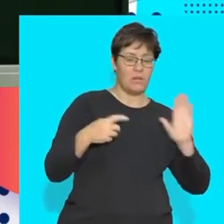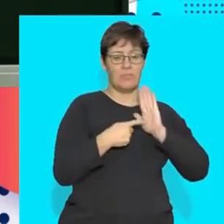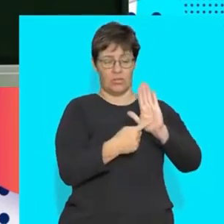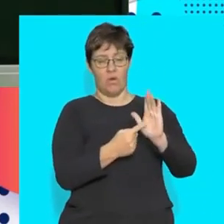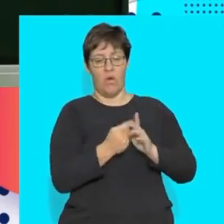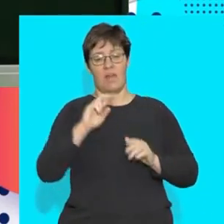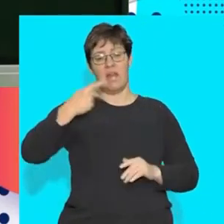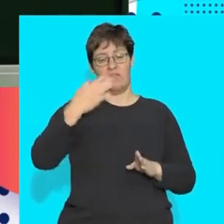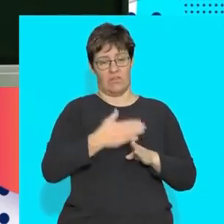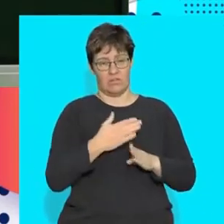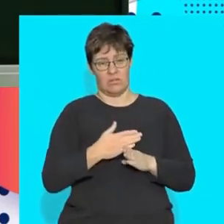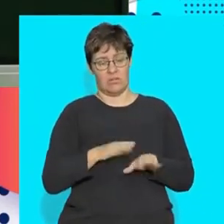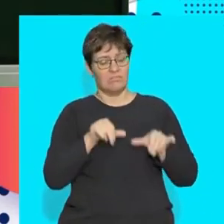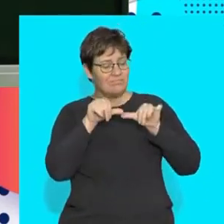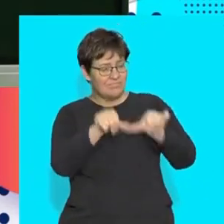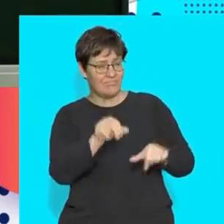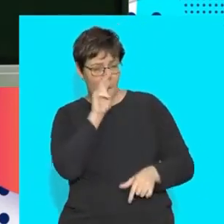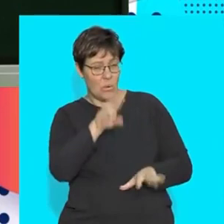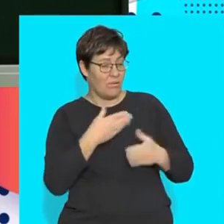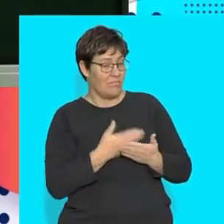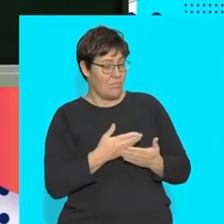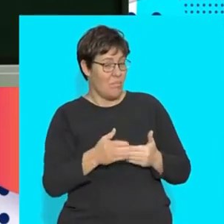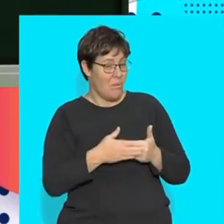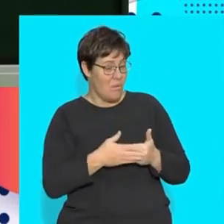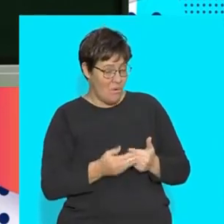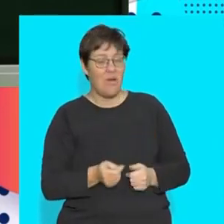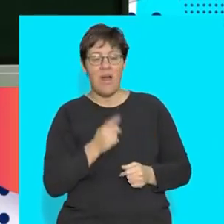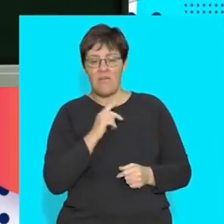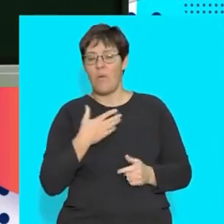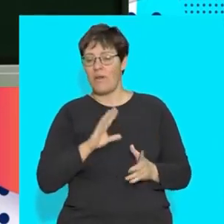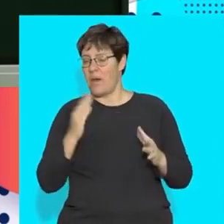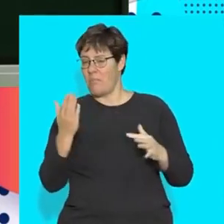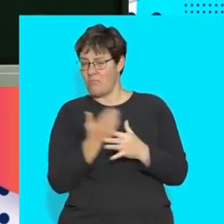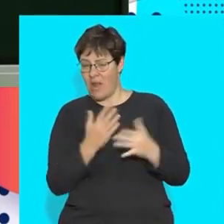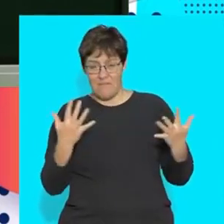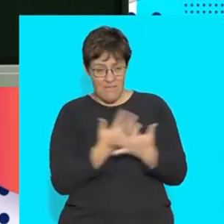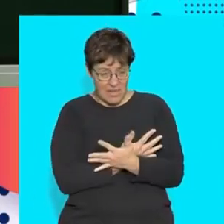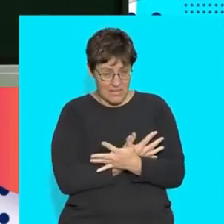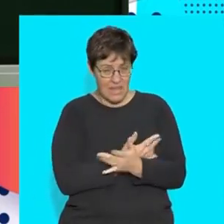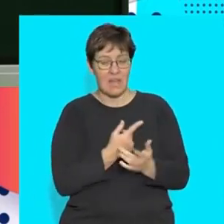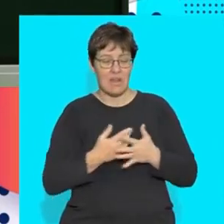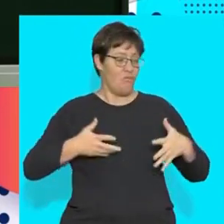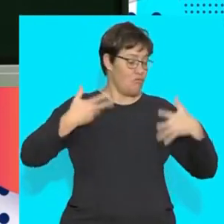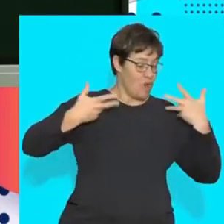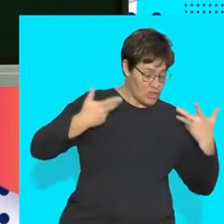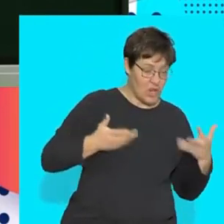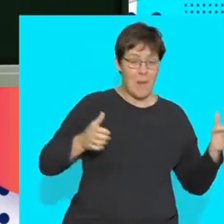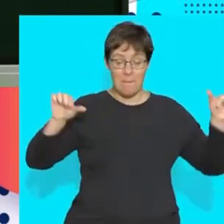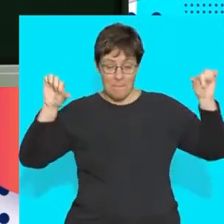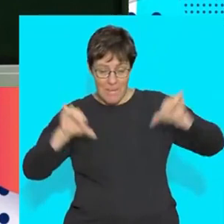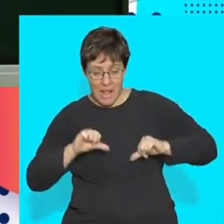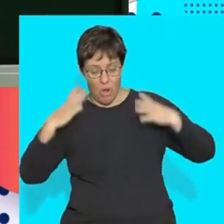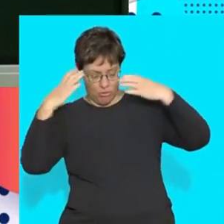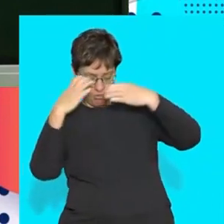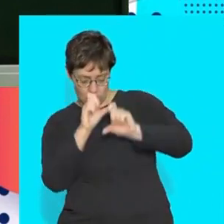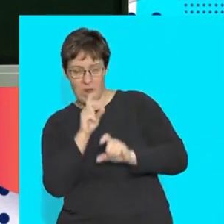of inverse functions. Please stay tuned. I'll be back just now. I want us to take a quick break and freshen up a bit so that we